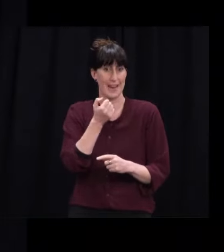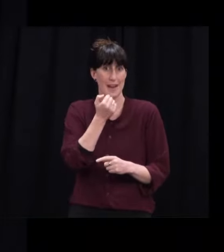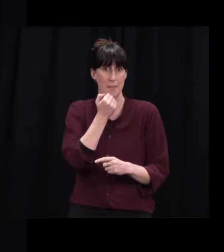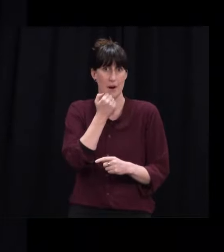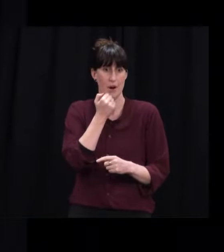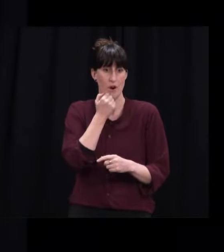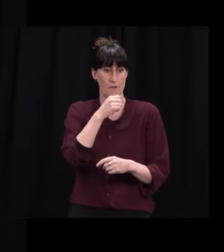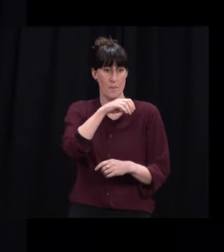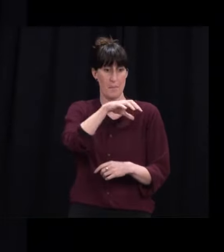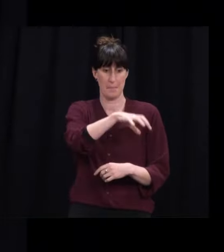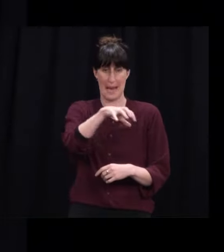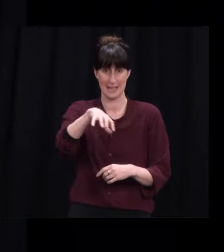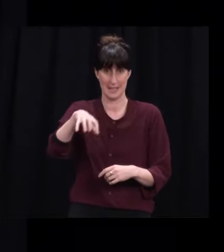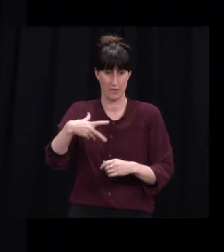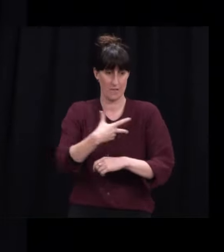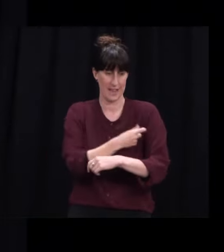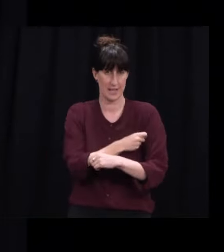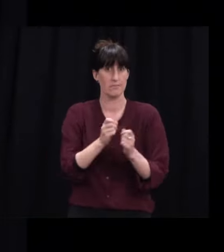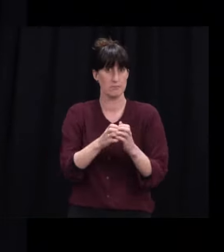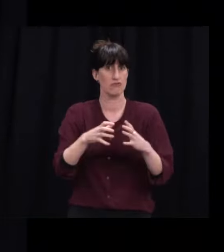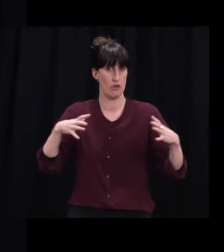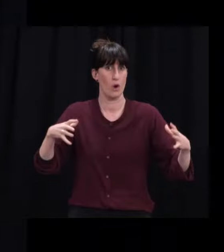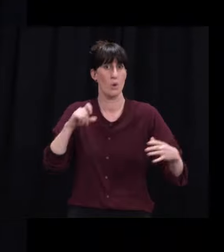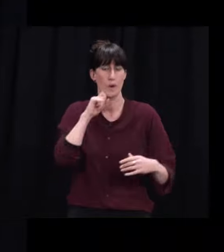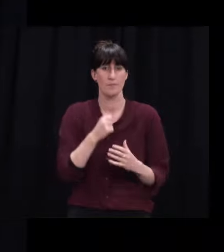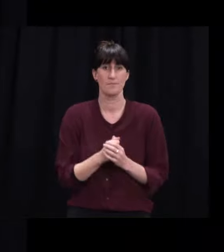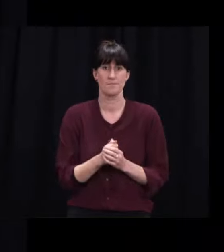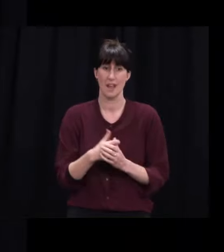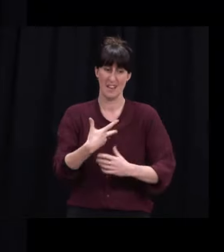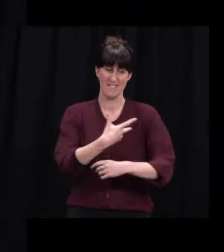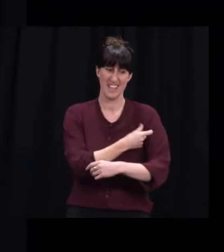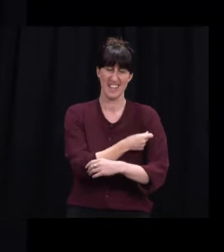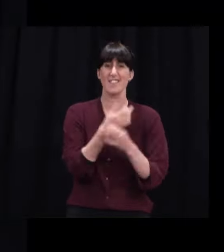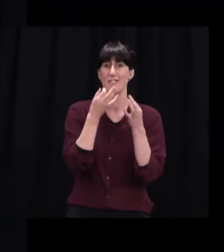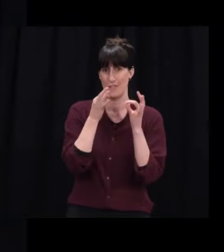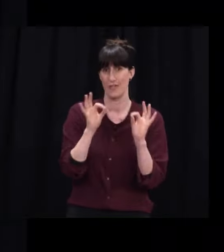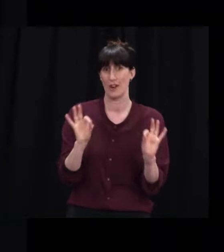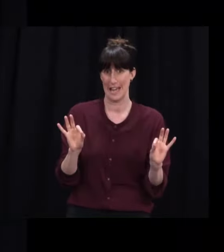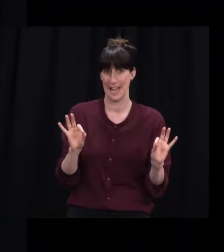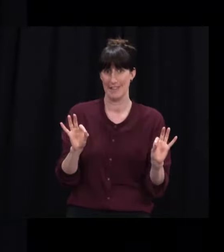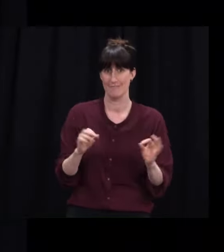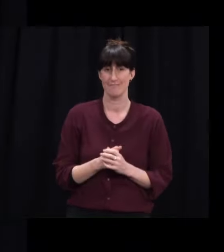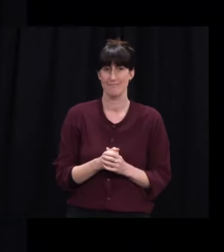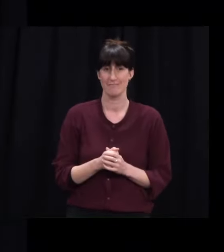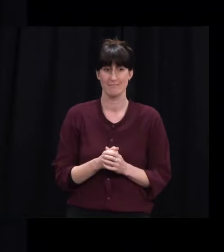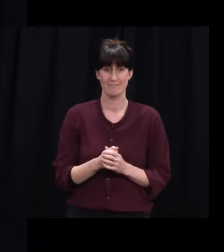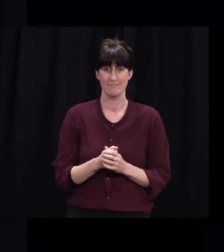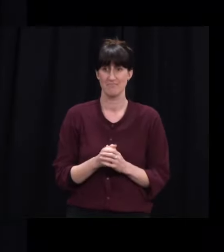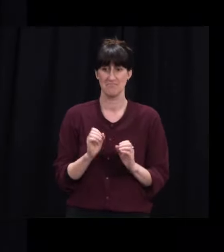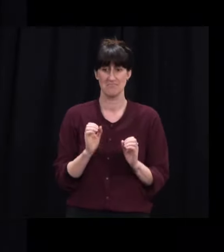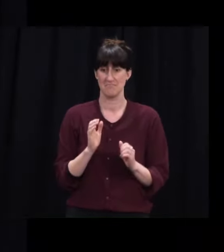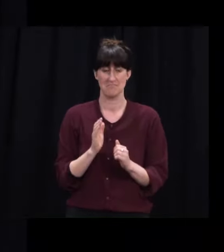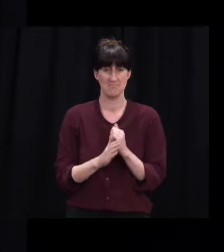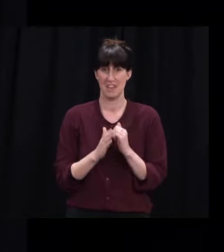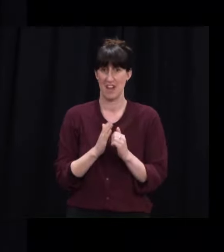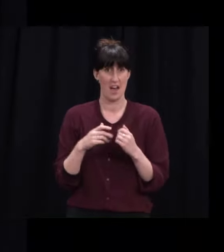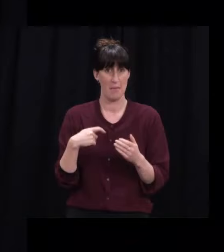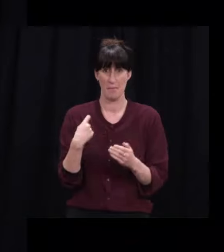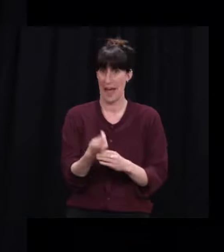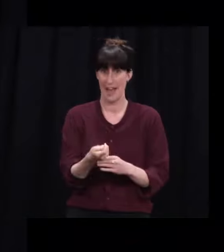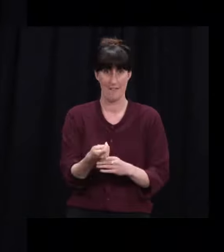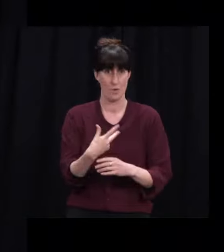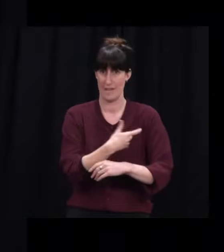grow. It is free for everybody to get a vaccine, and there will be no charges for the vaccine